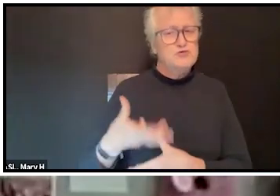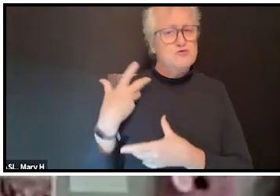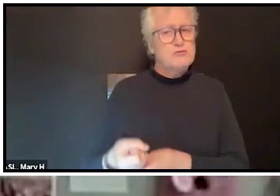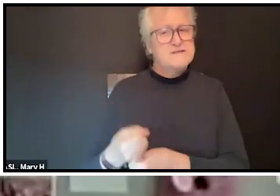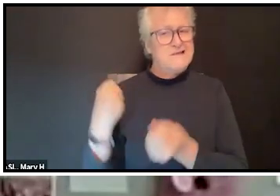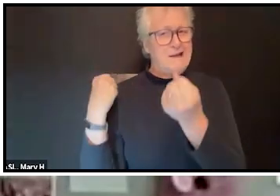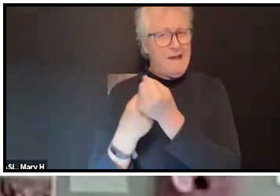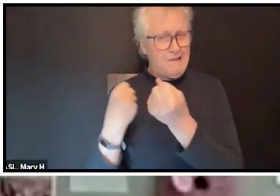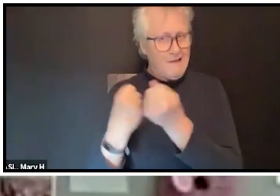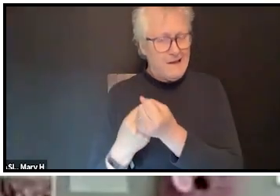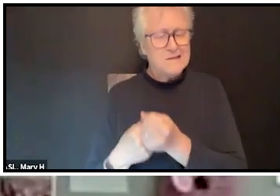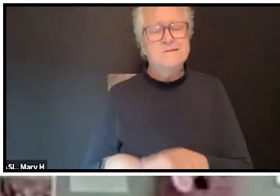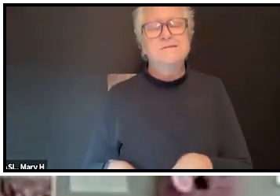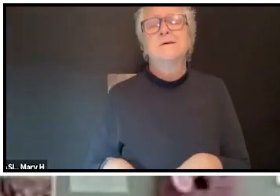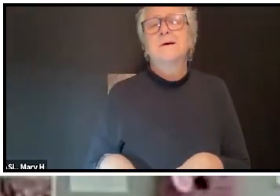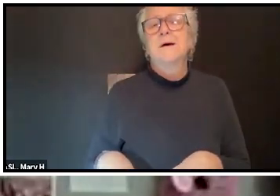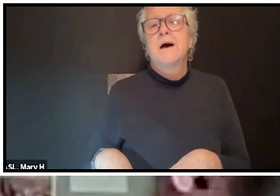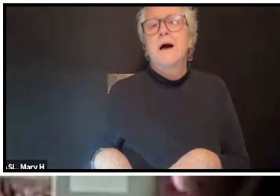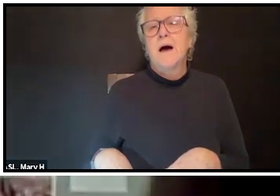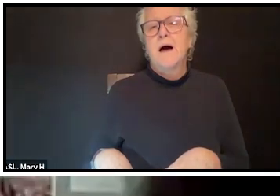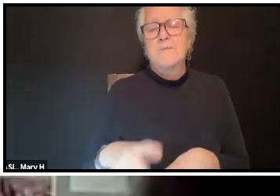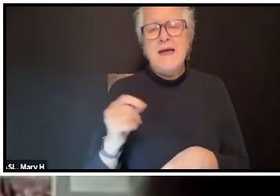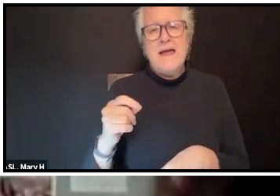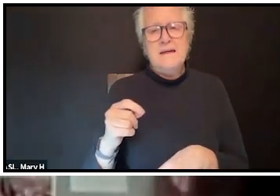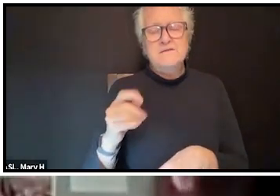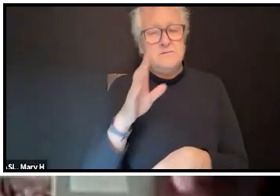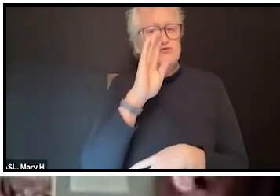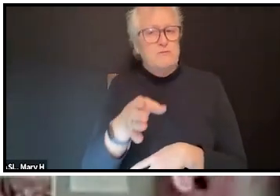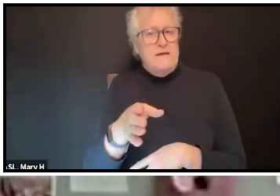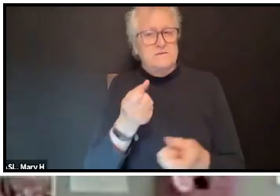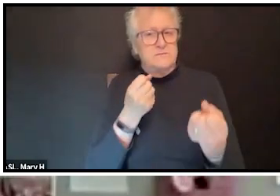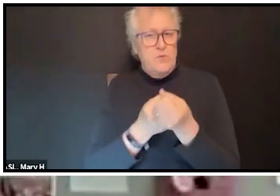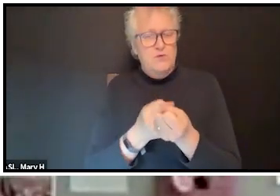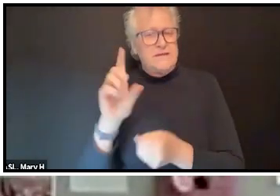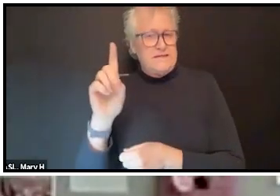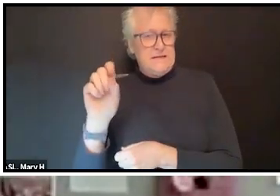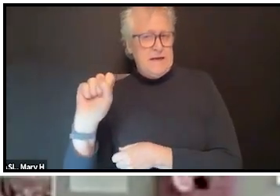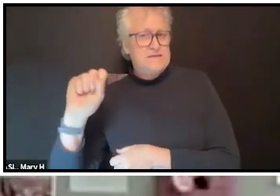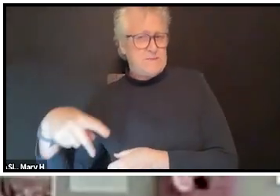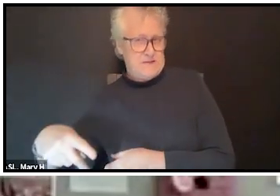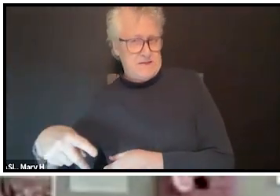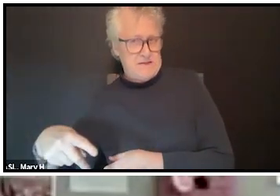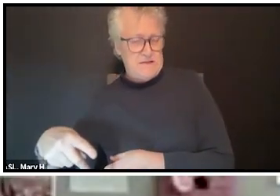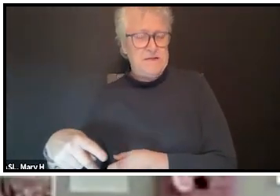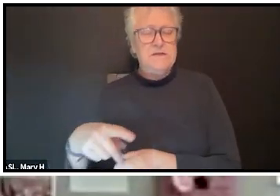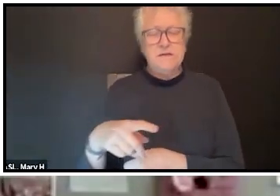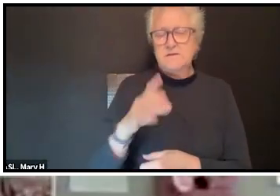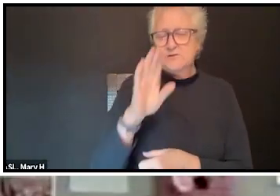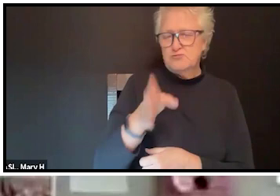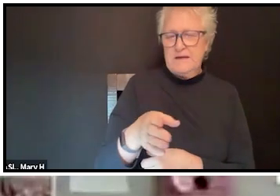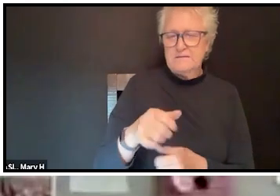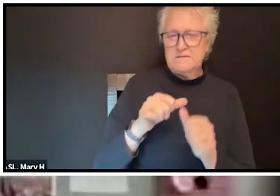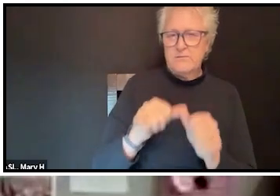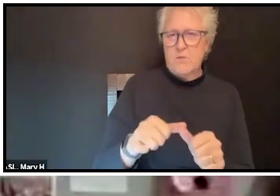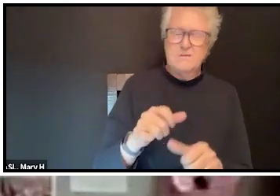in self-direction, and some direct support professionals, DSPs, come together and in